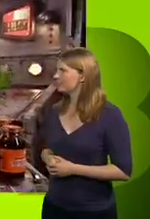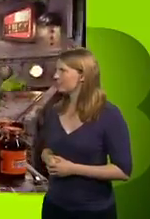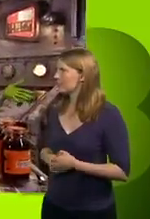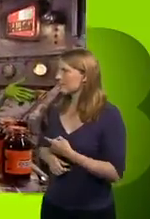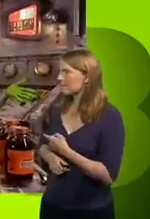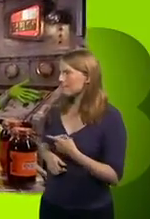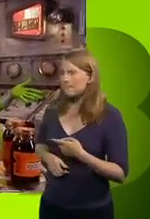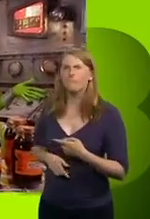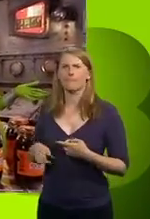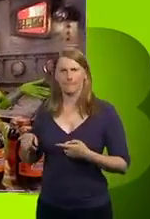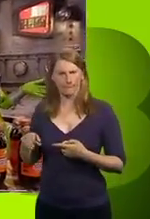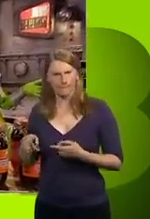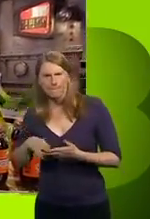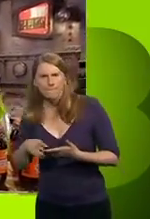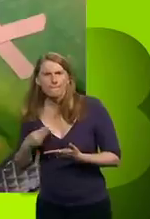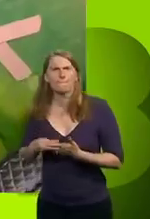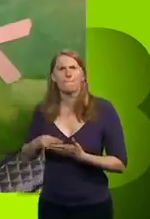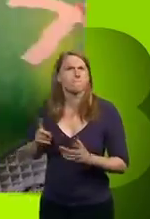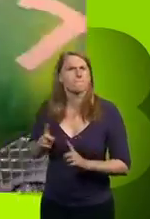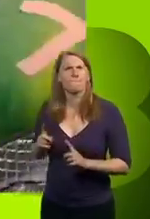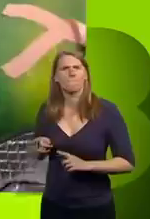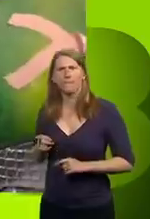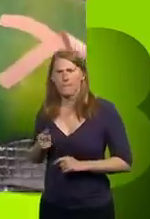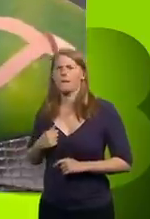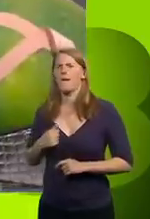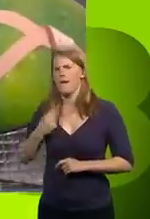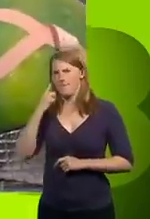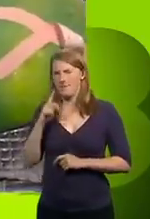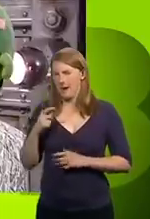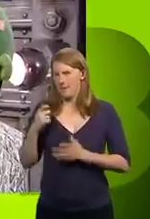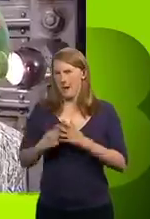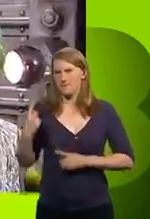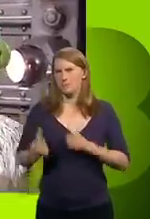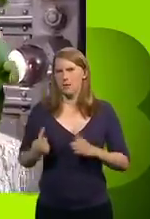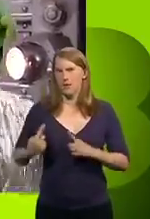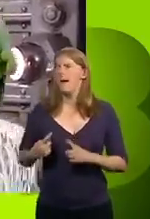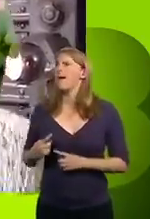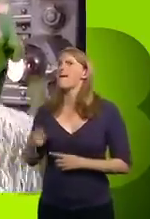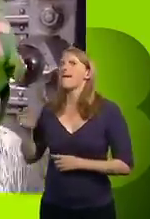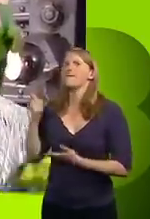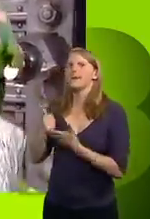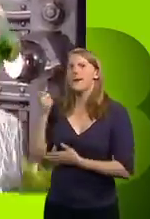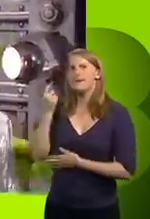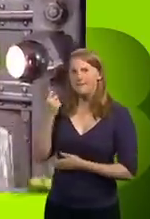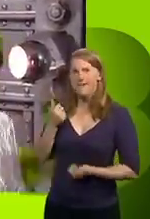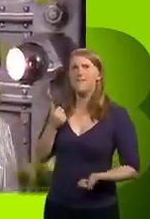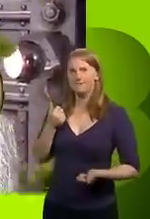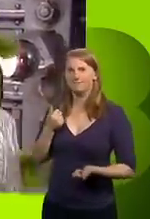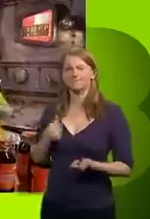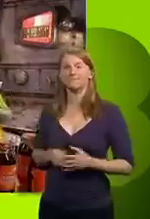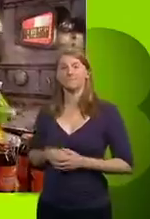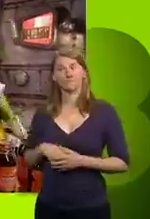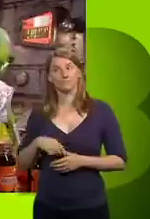Ow. Ow. What are we going to do with all this money? Oh, I know. Let's buy things from each other. Oh, excellent suggestion.